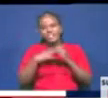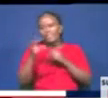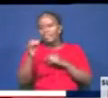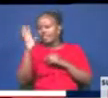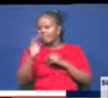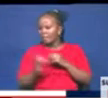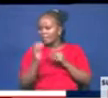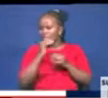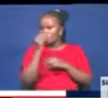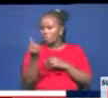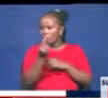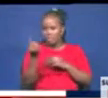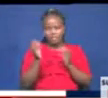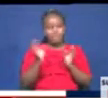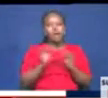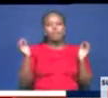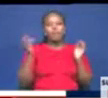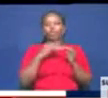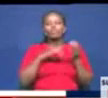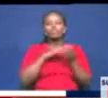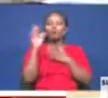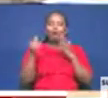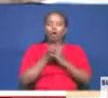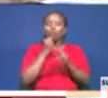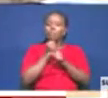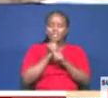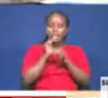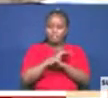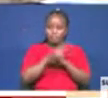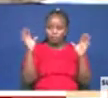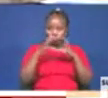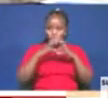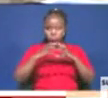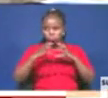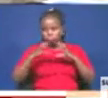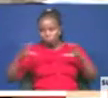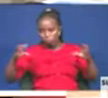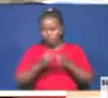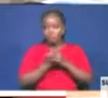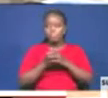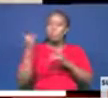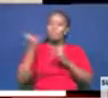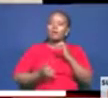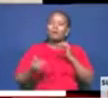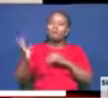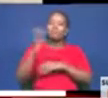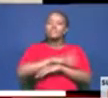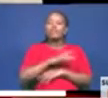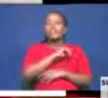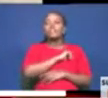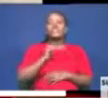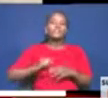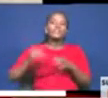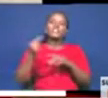sector. We want them to formalize because then they can grow. On the final day of the Senate induction in Naivasha,